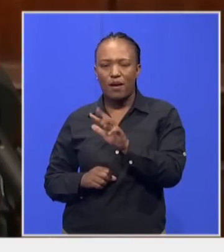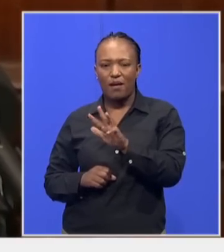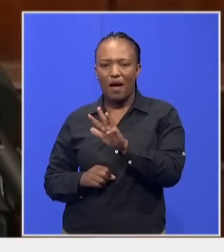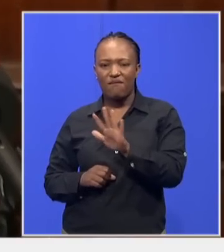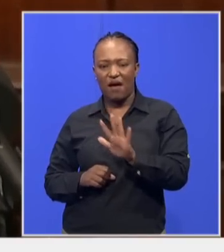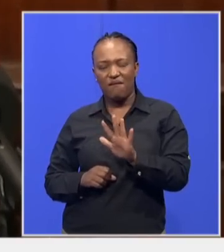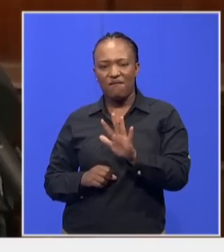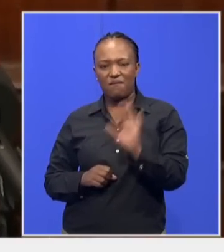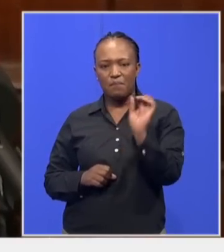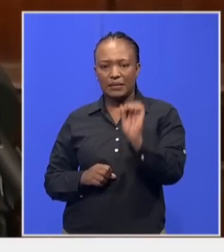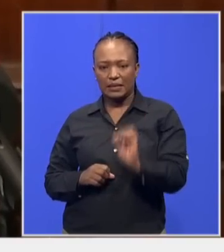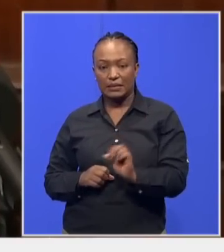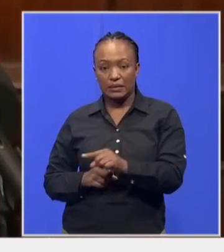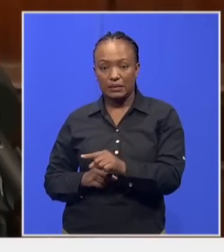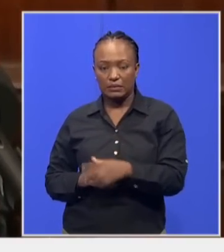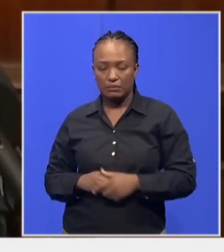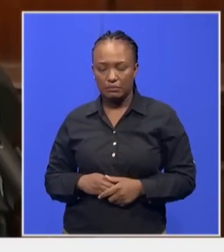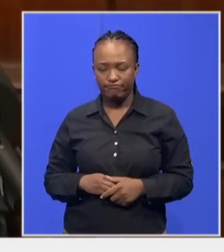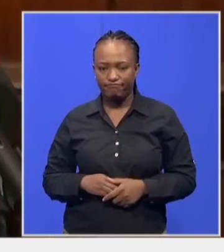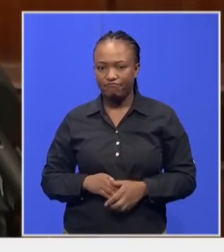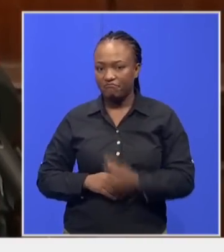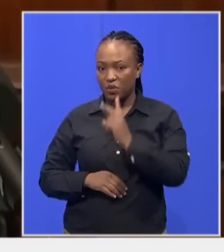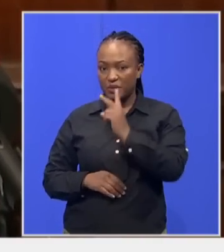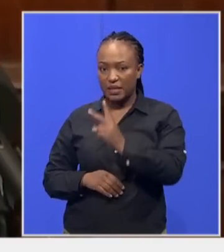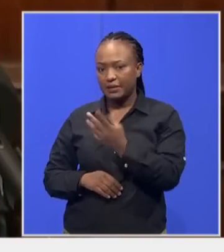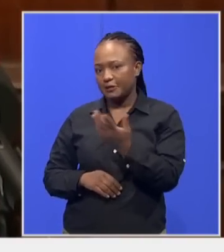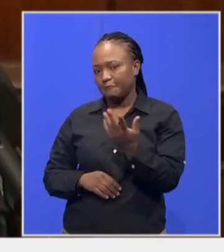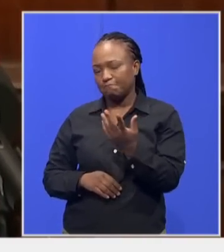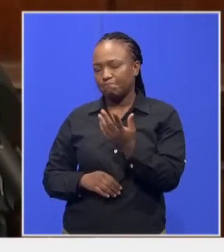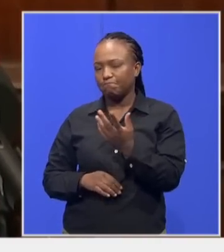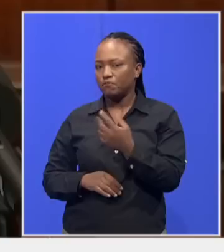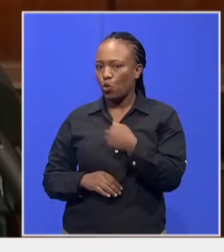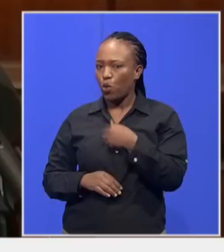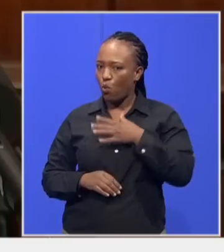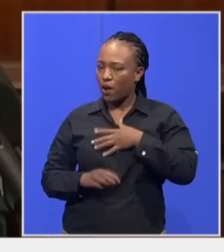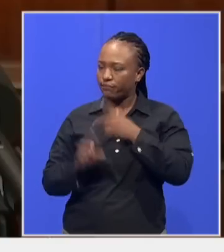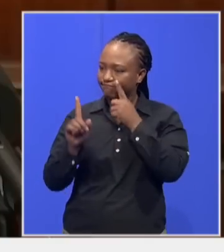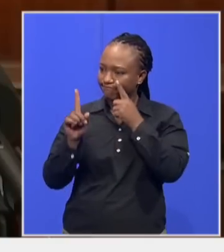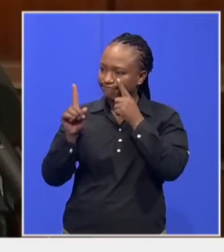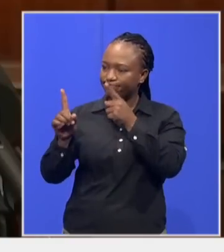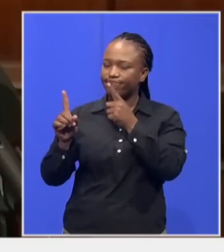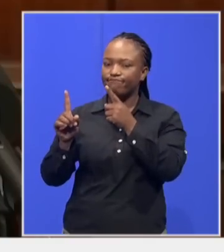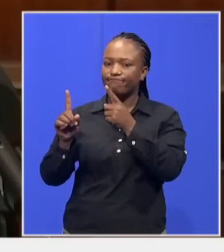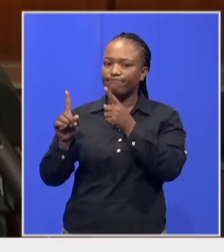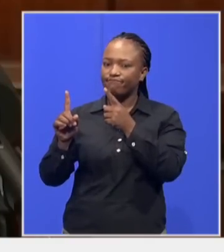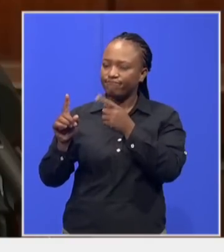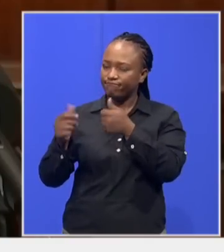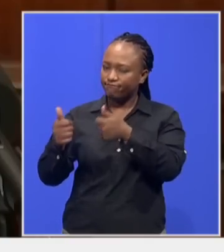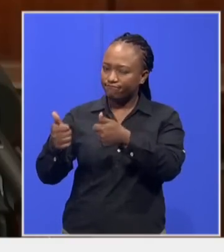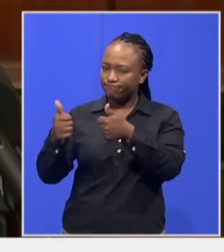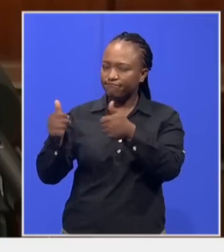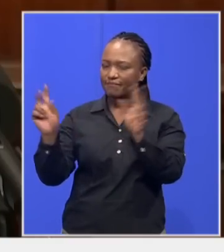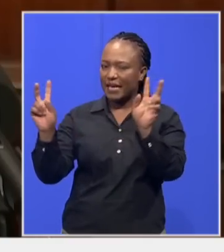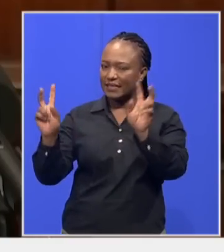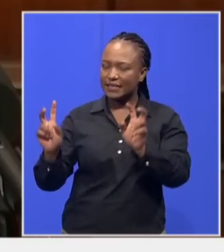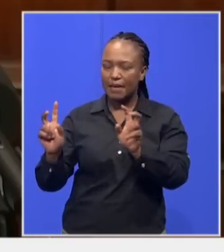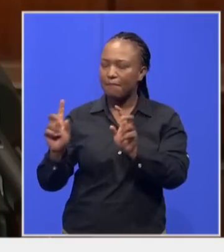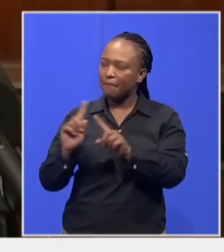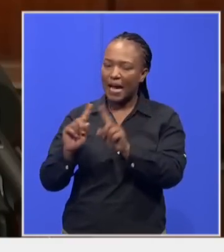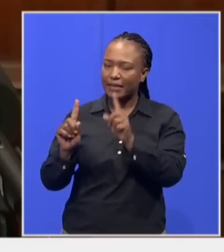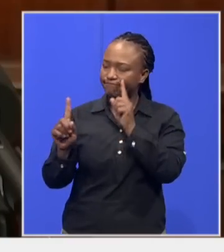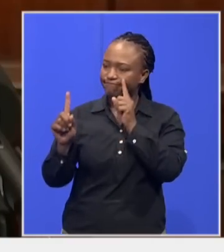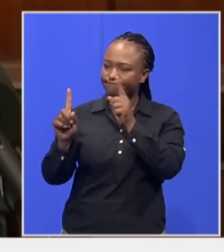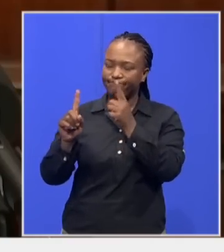47.95%. So you can see that we are not achieving the kind of efficiency that we want, and it